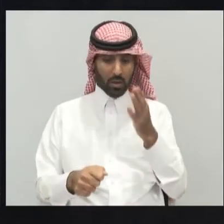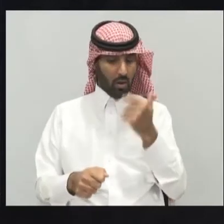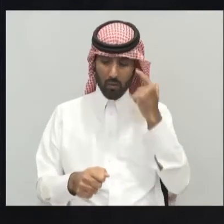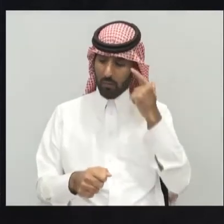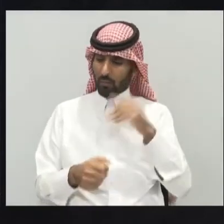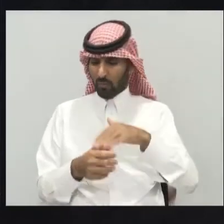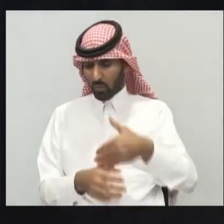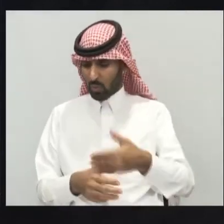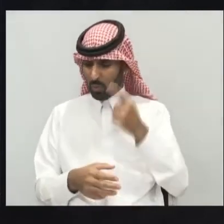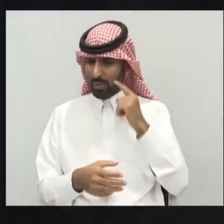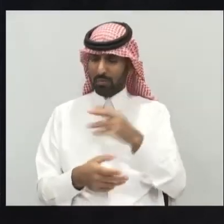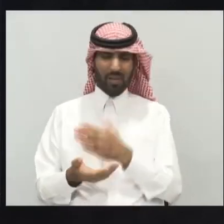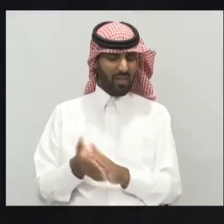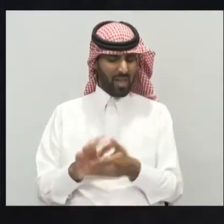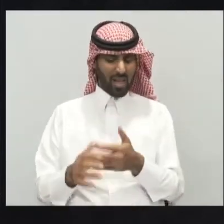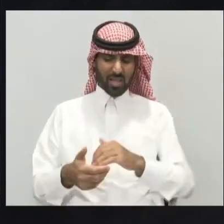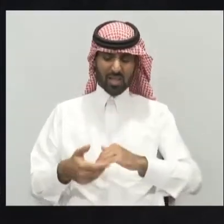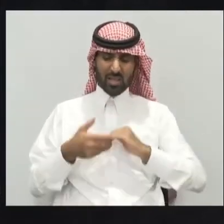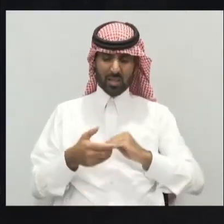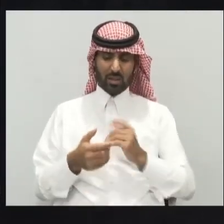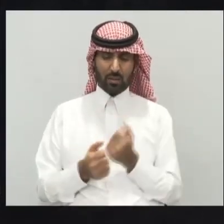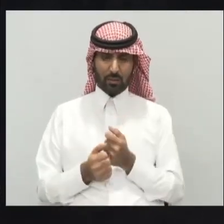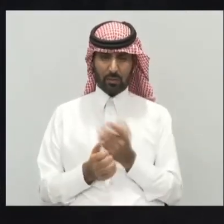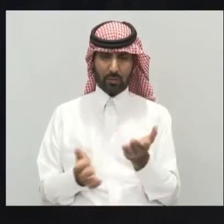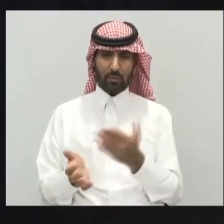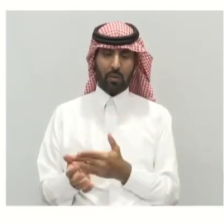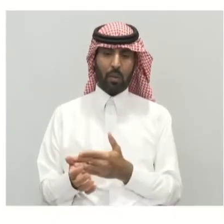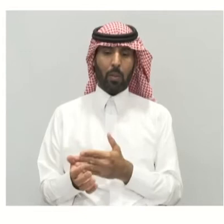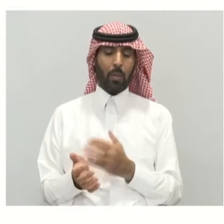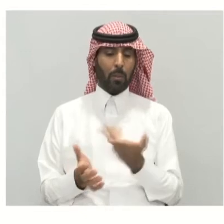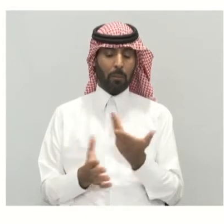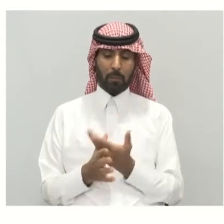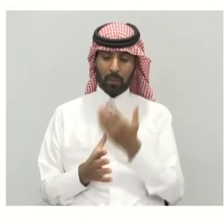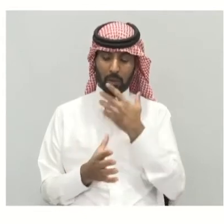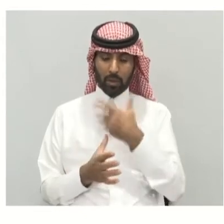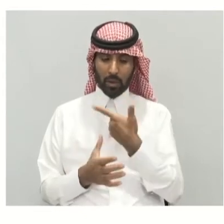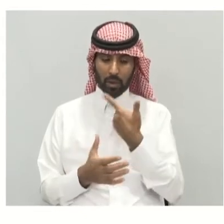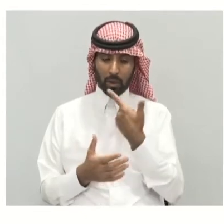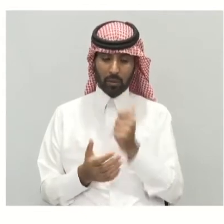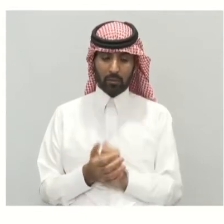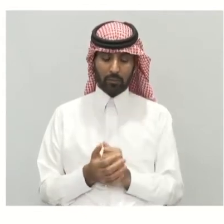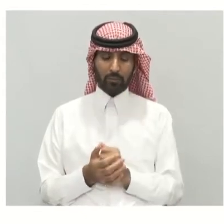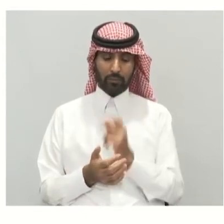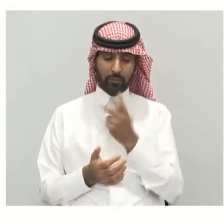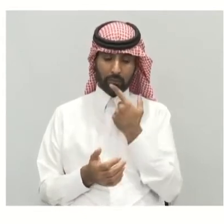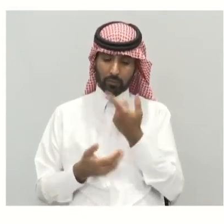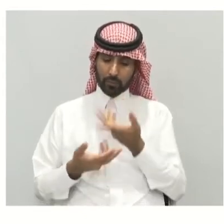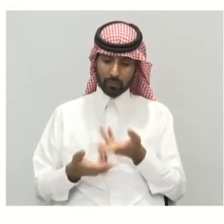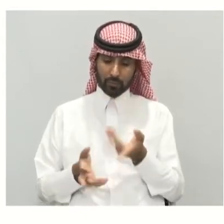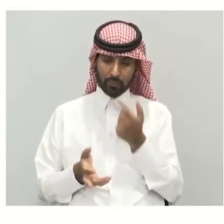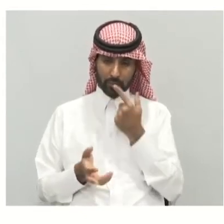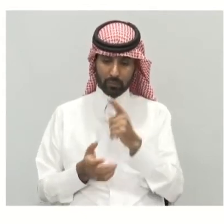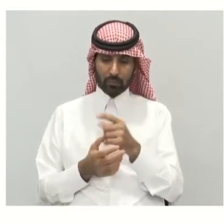around to help you. This is maybe one of the negative things. White water rafting, maybe some people will